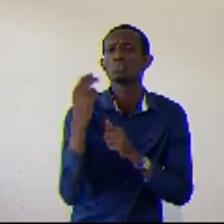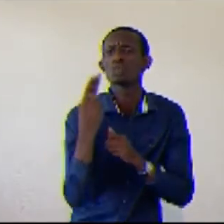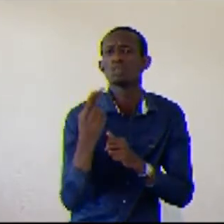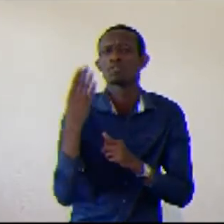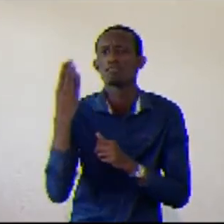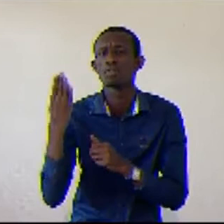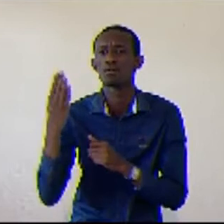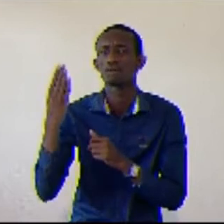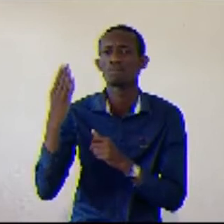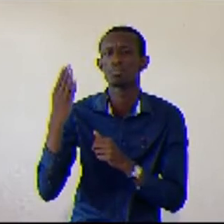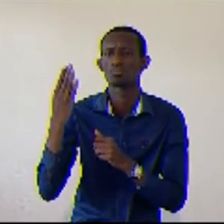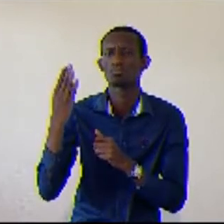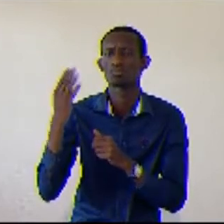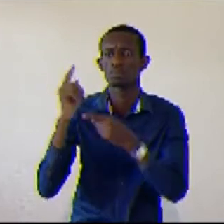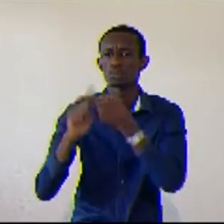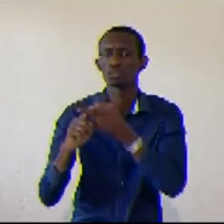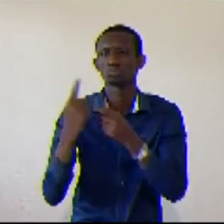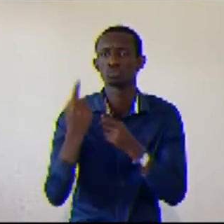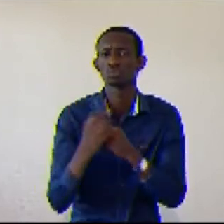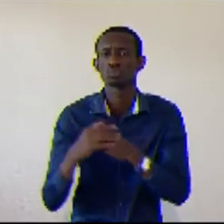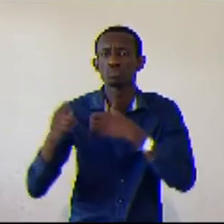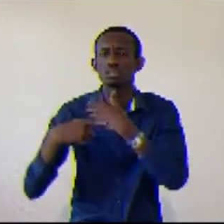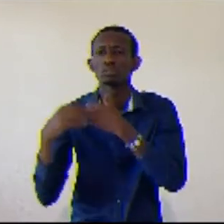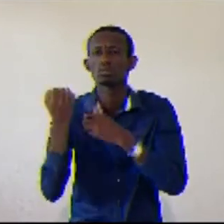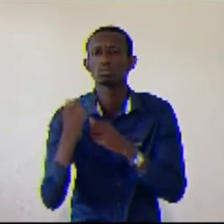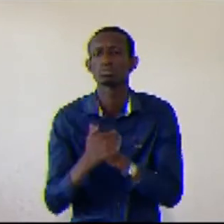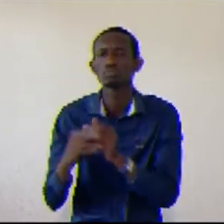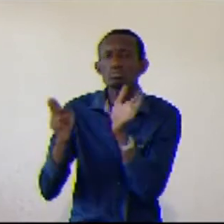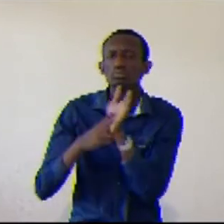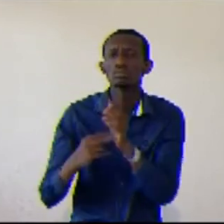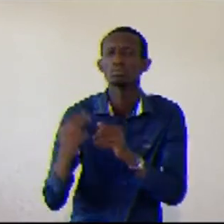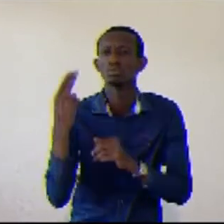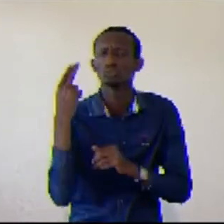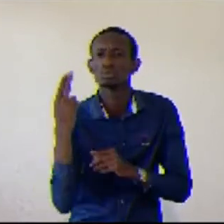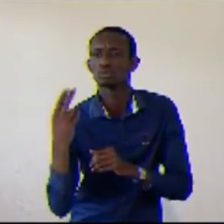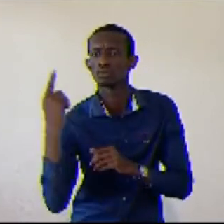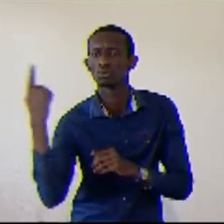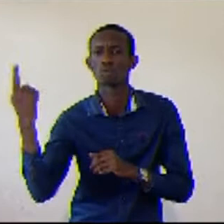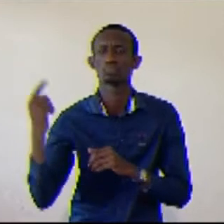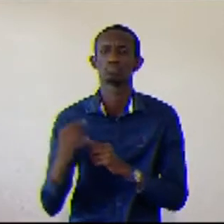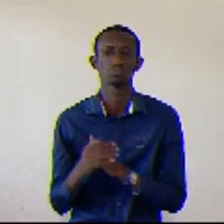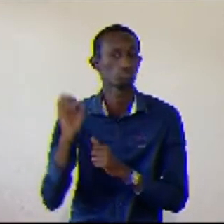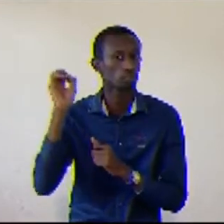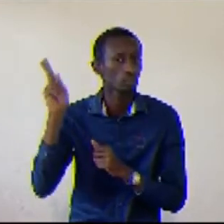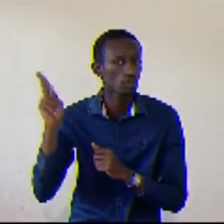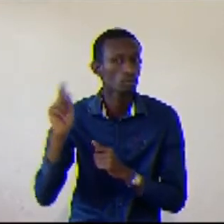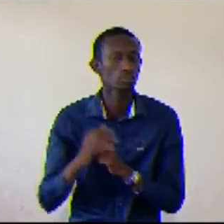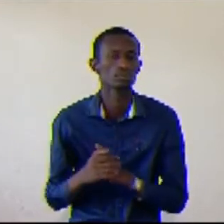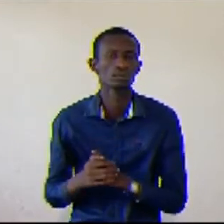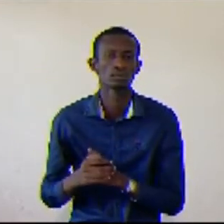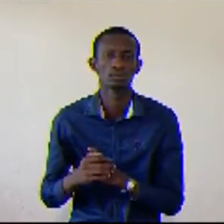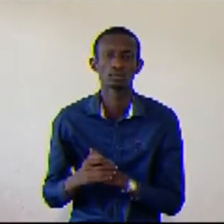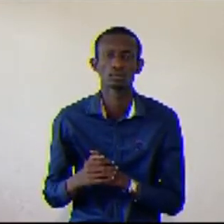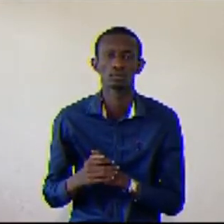plus 2, 26 minus 5, I get 21. Okay. So